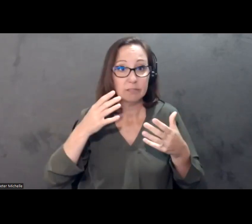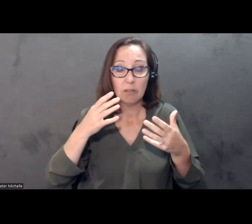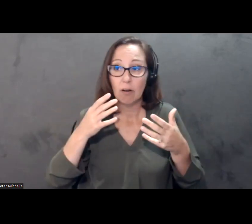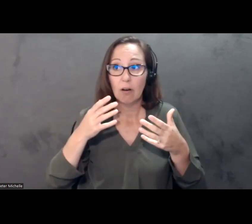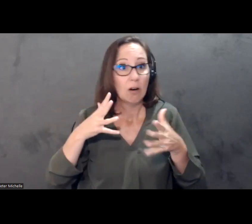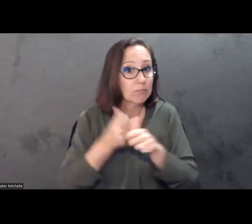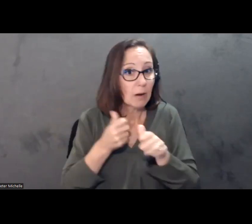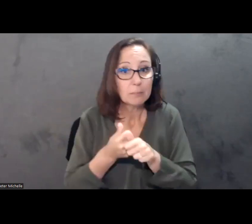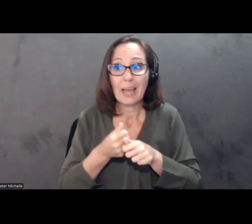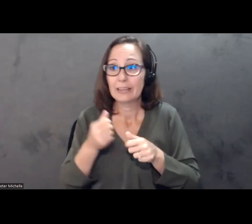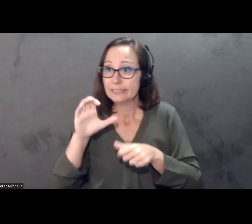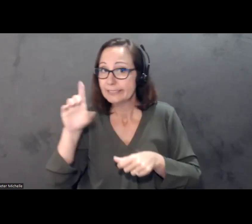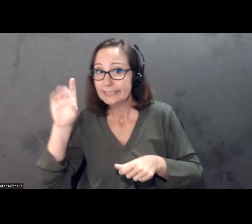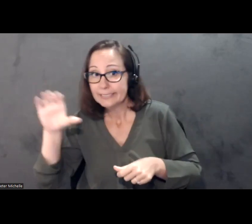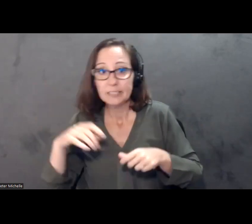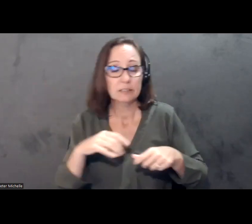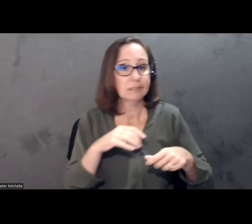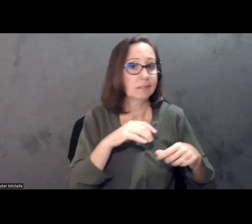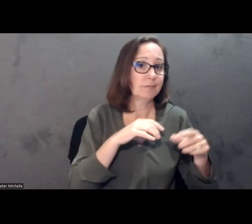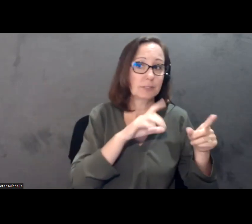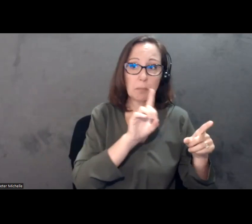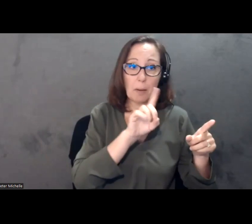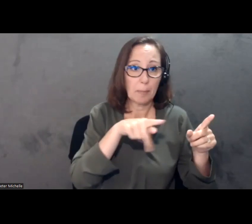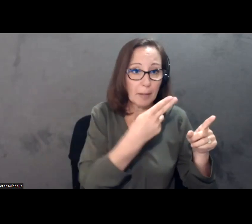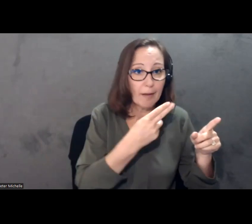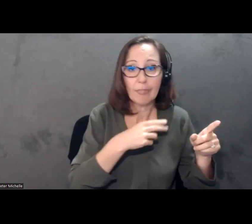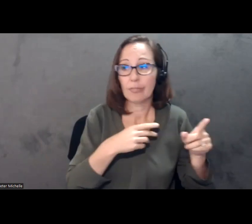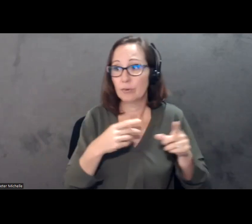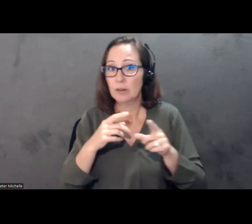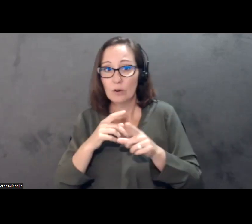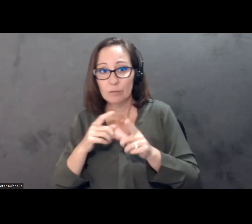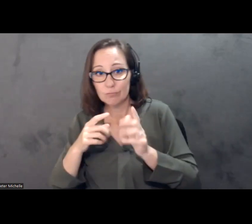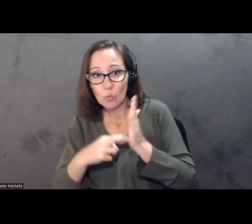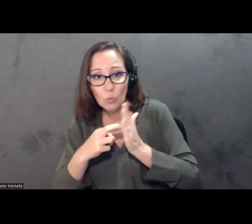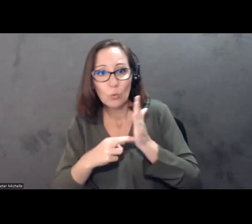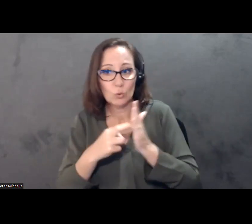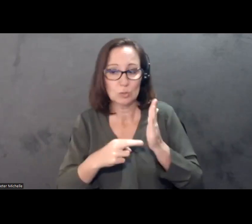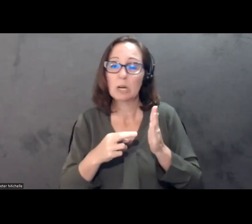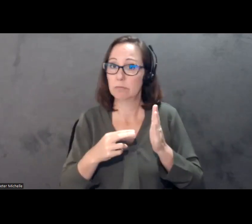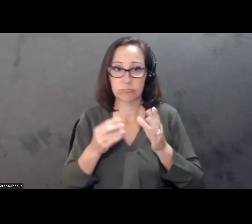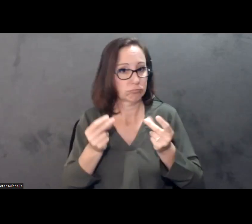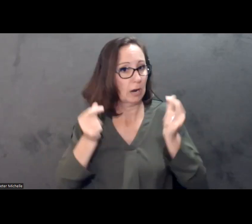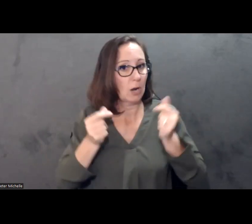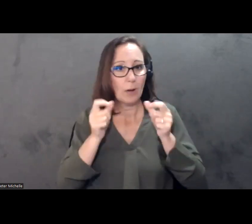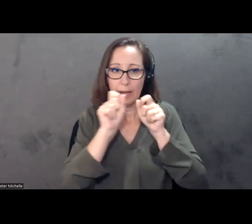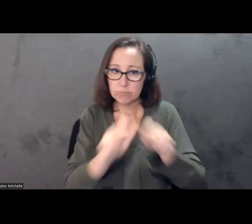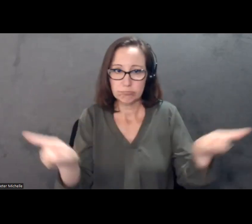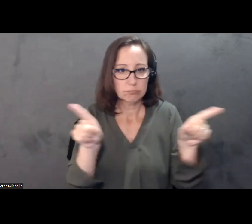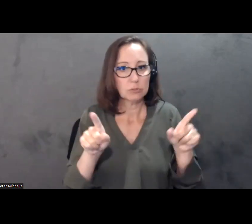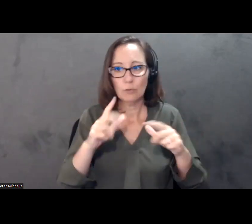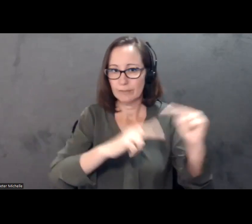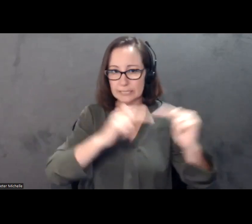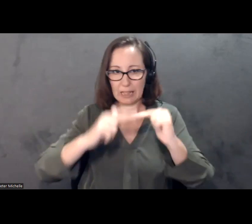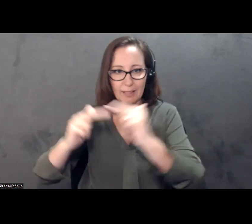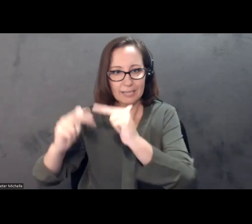CDC guidance or Department of Public Health, state public health orders, we do issue that guidance out to our facilities so that they have the